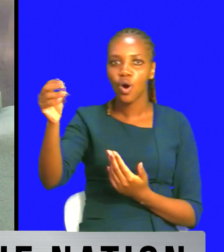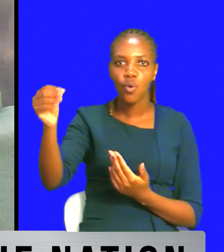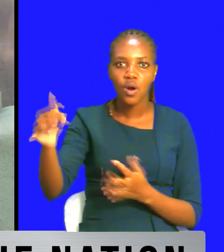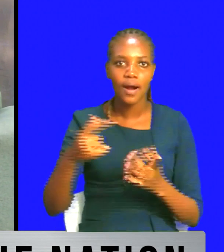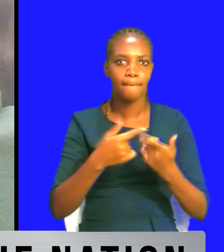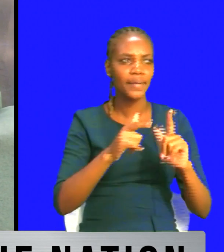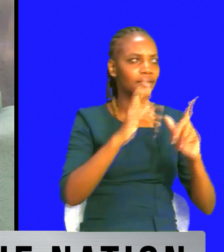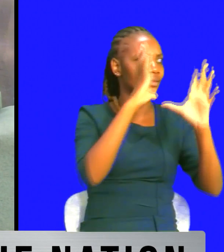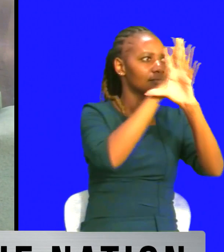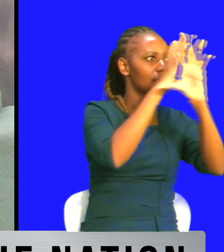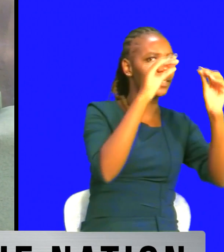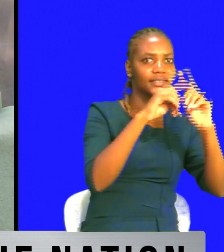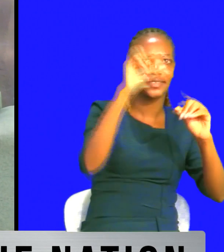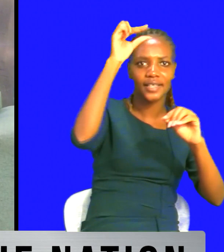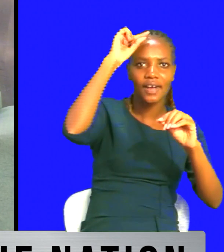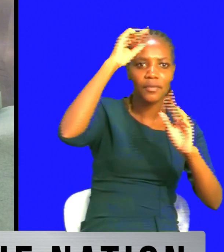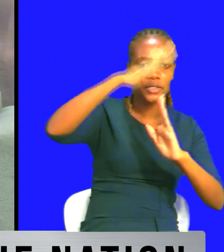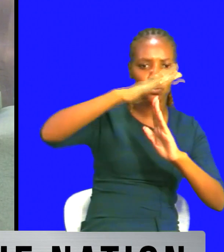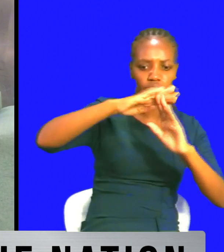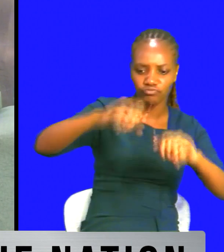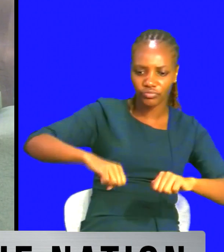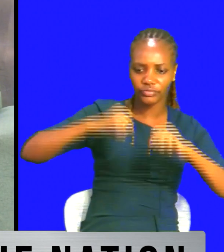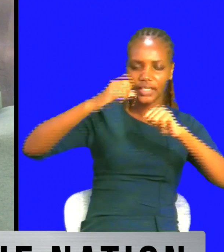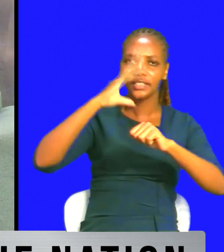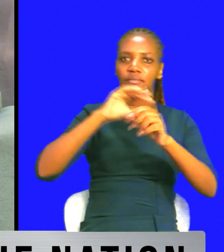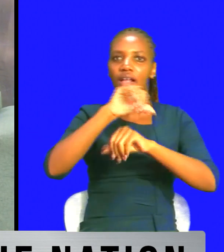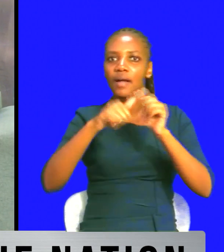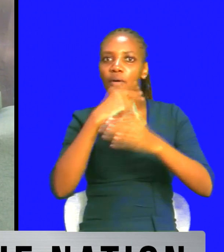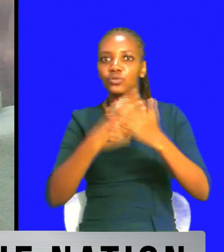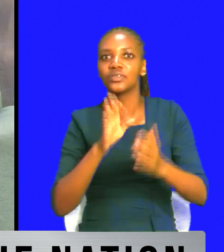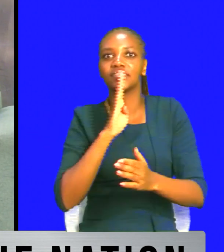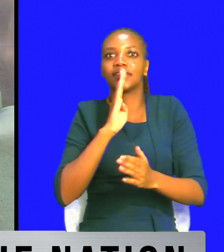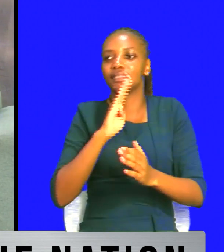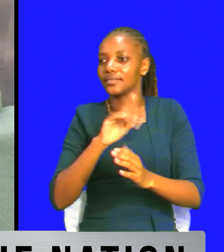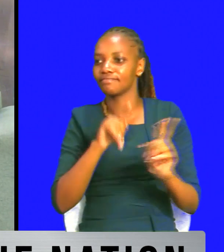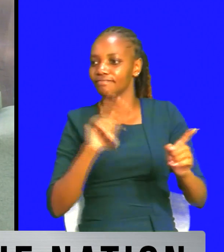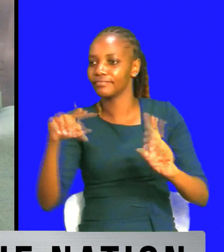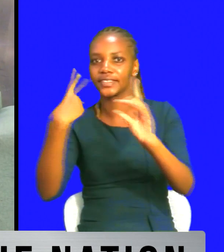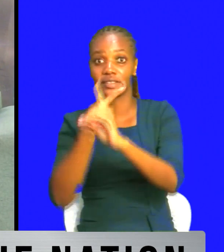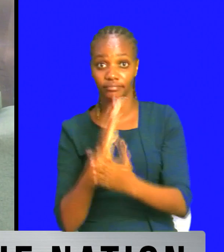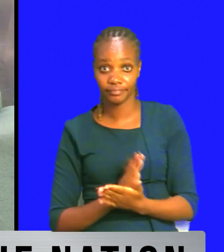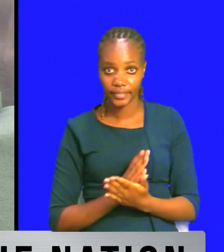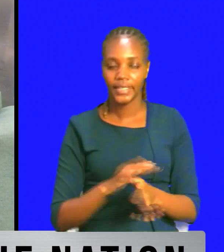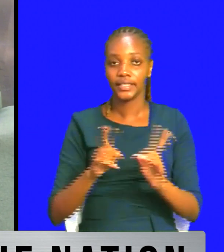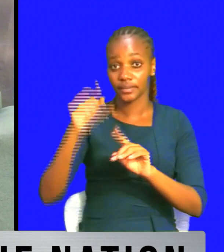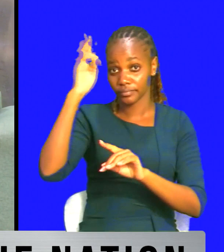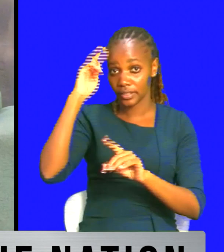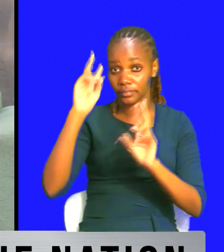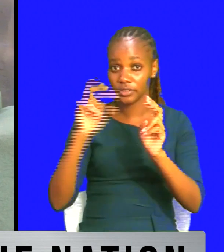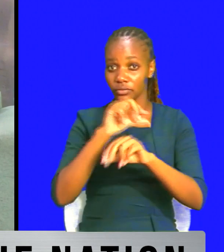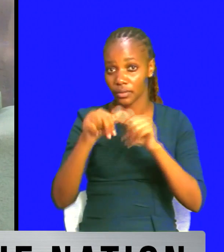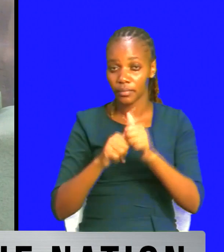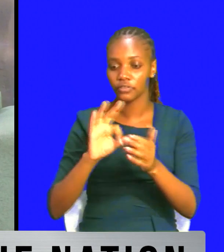we are owed out there. So they're trying to deal with the bigger issue. You remember the issue about financing production as opposed to